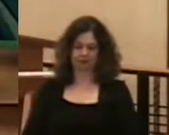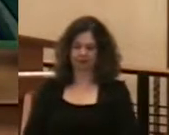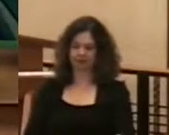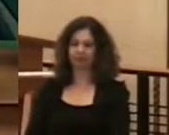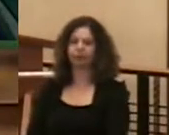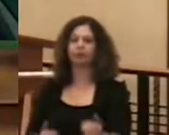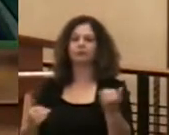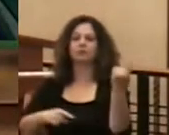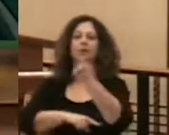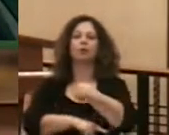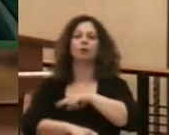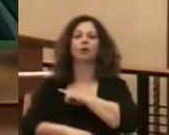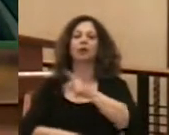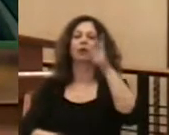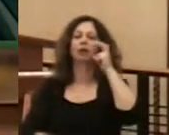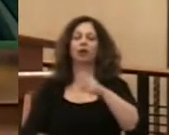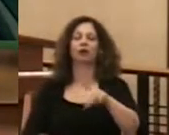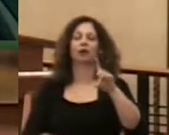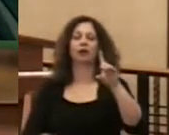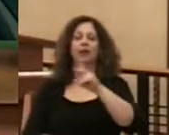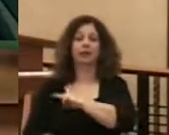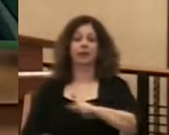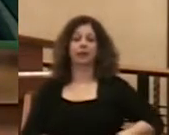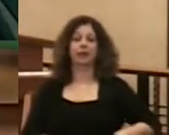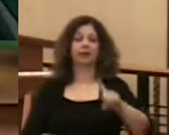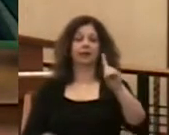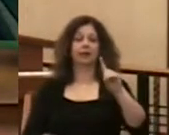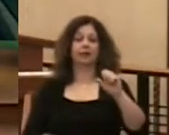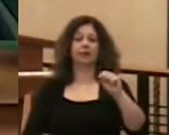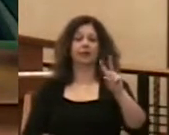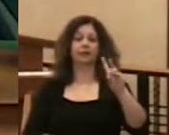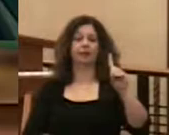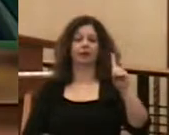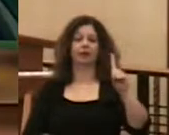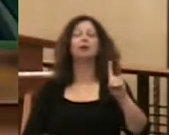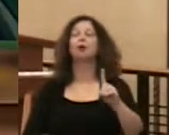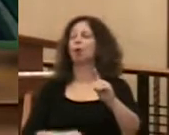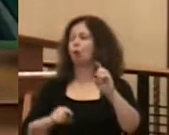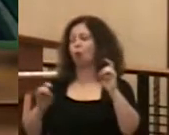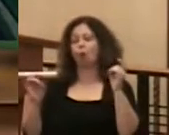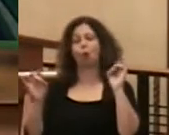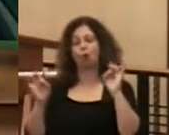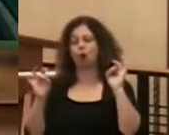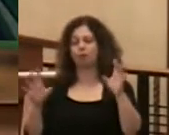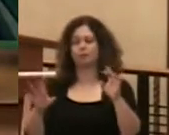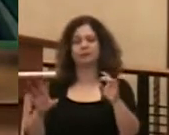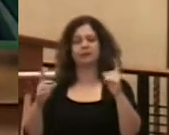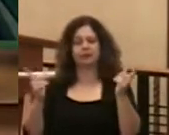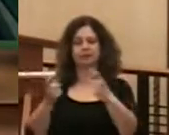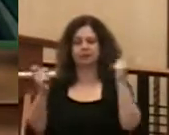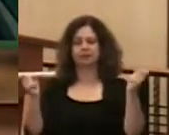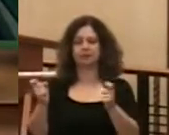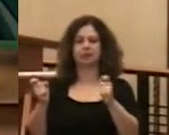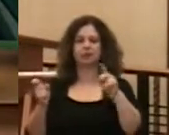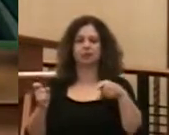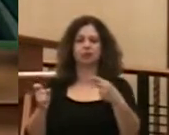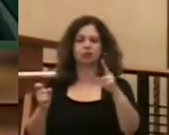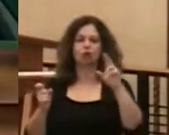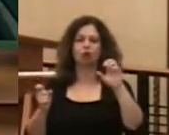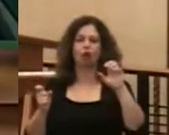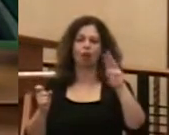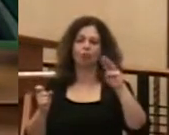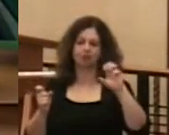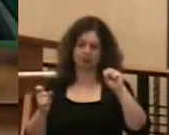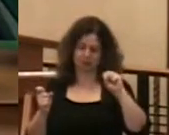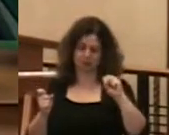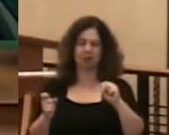On this day, we hear of King David's greatest sins. Psalm 51 is thought to have been written by David after